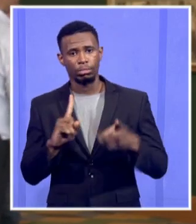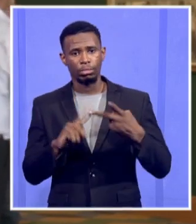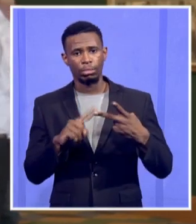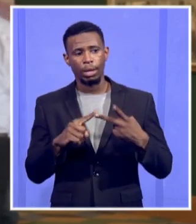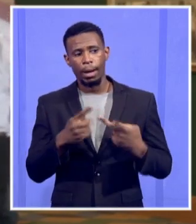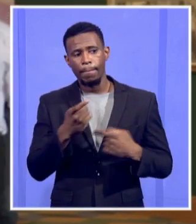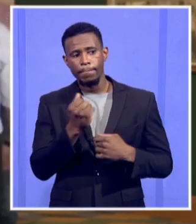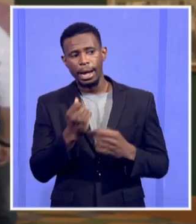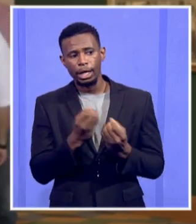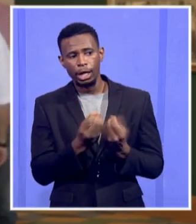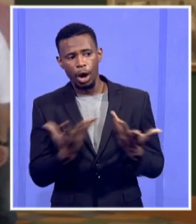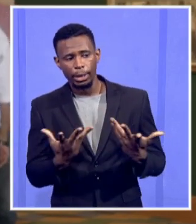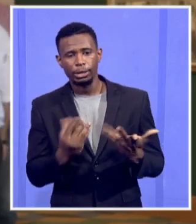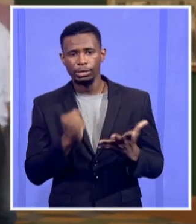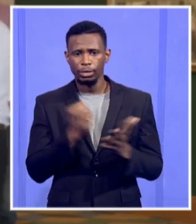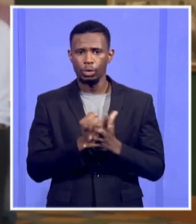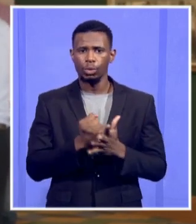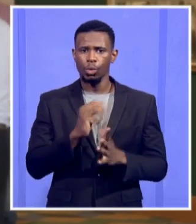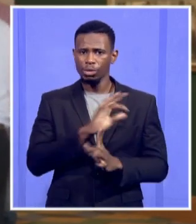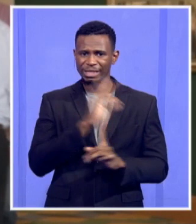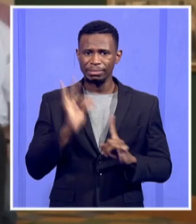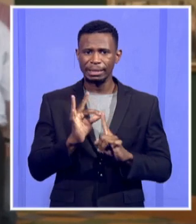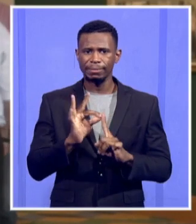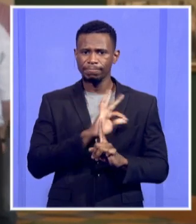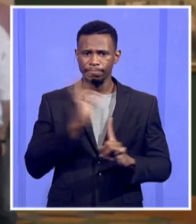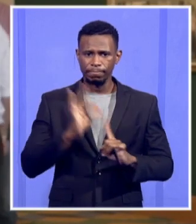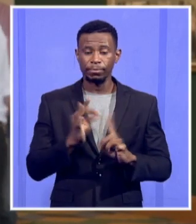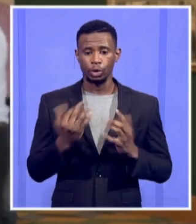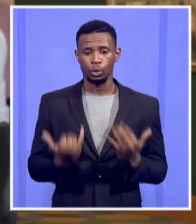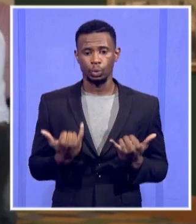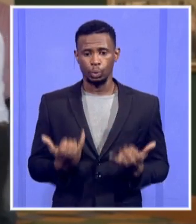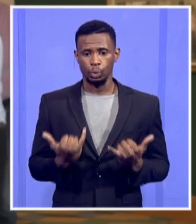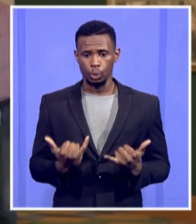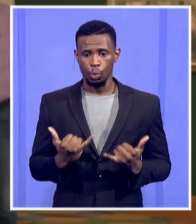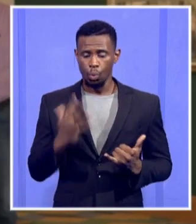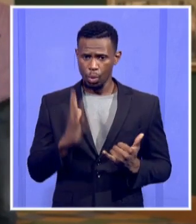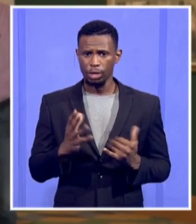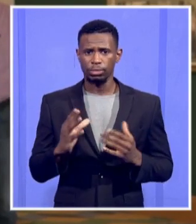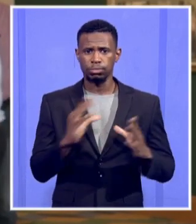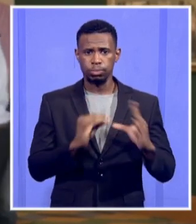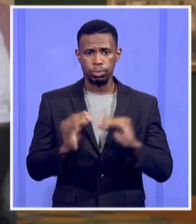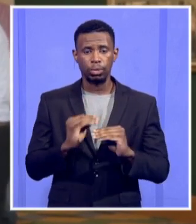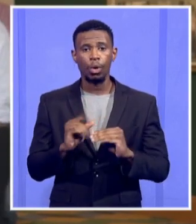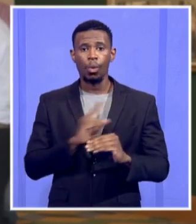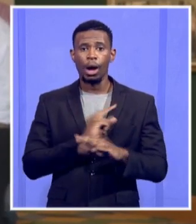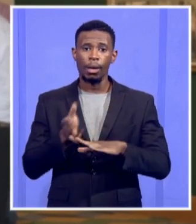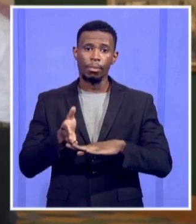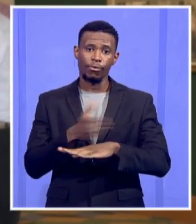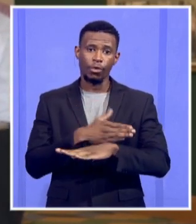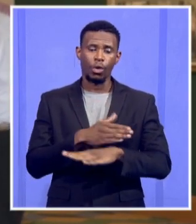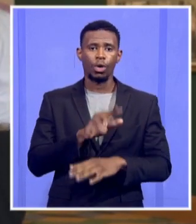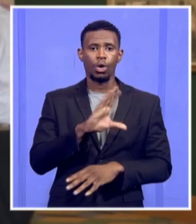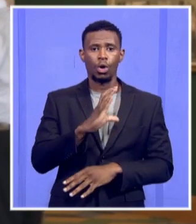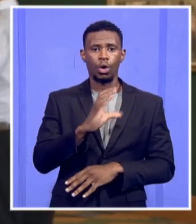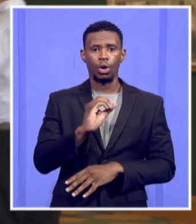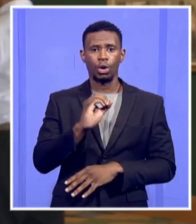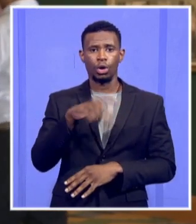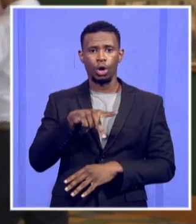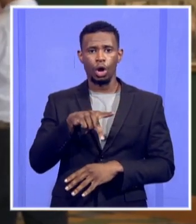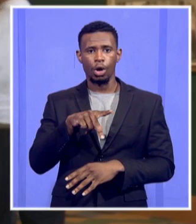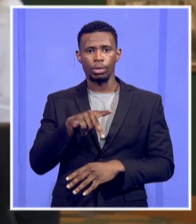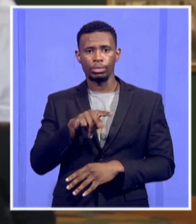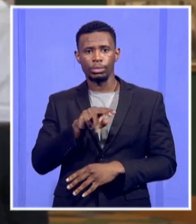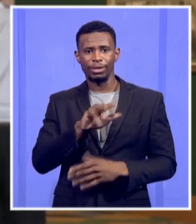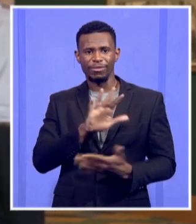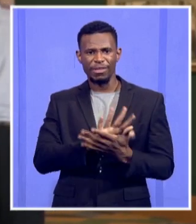you pointed out, during COP15, in Paris, there was an agreement that an amount of